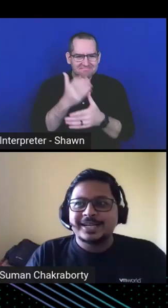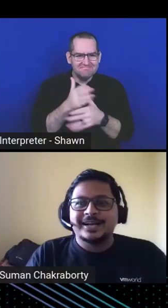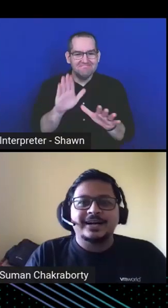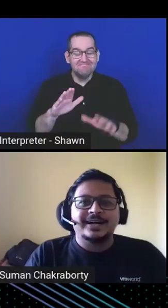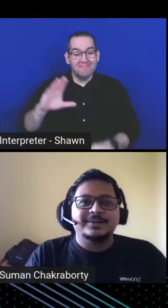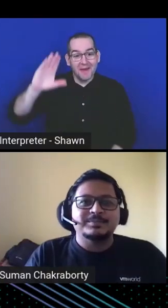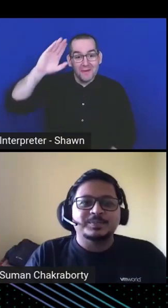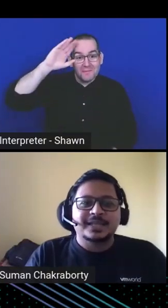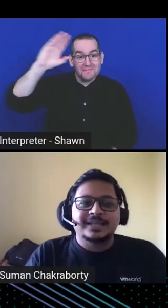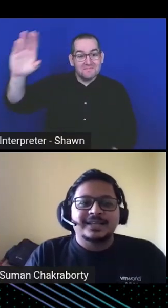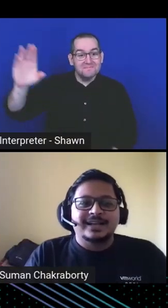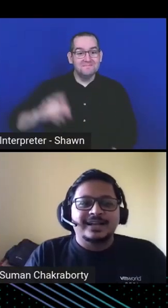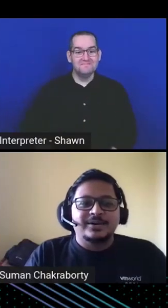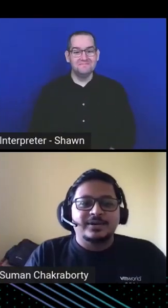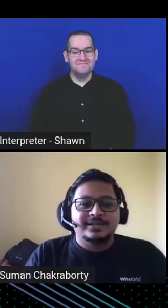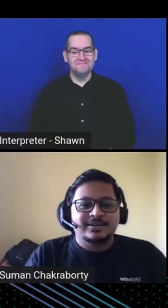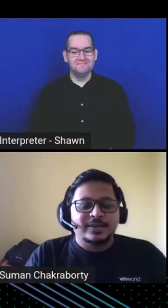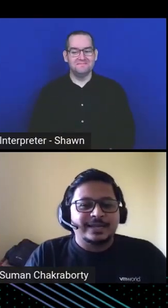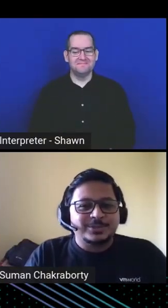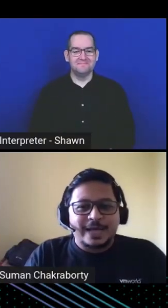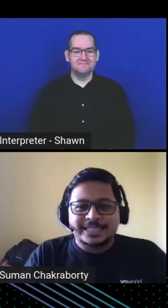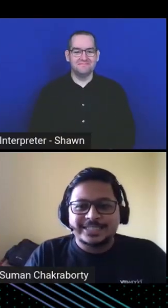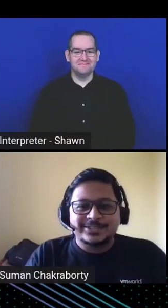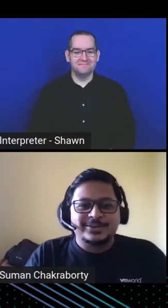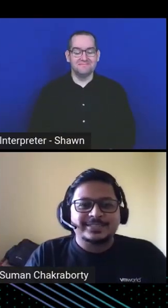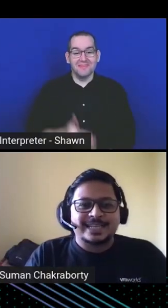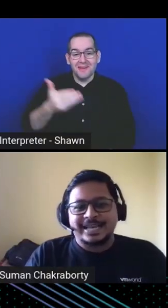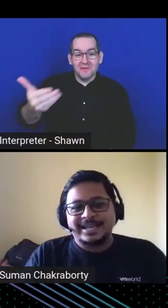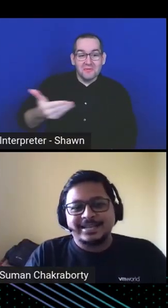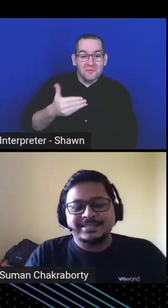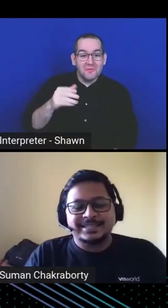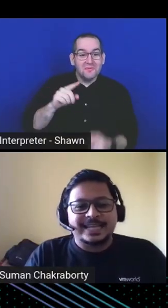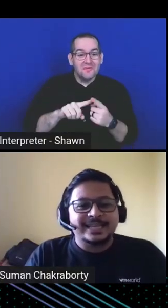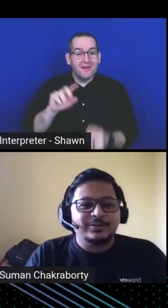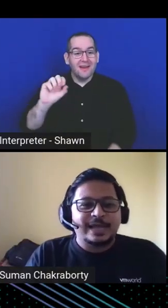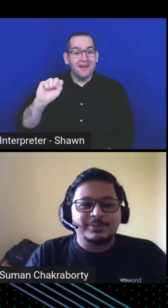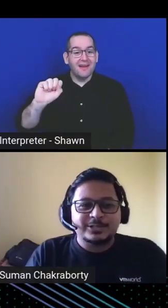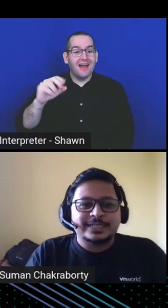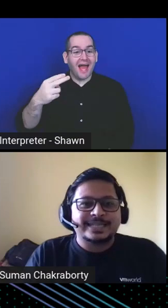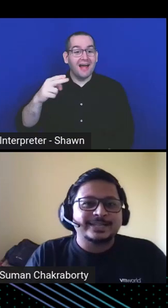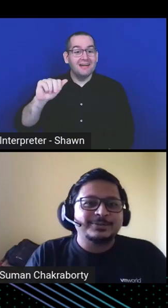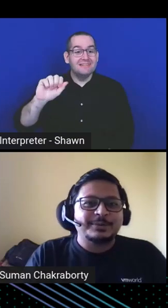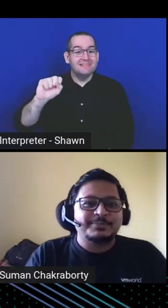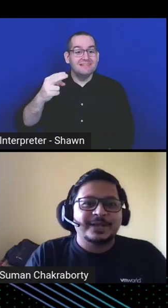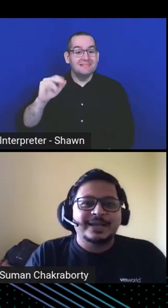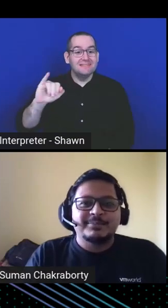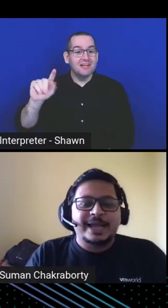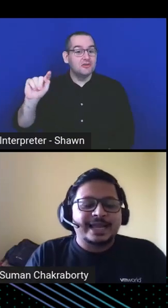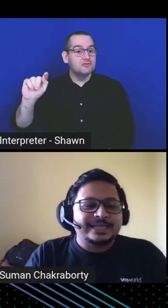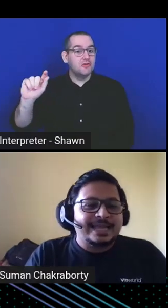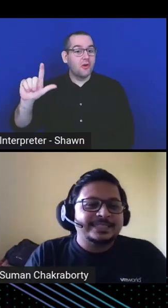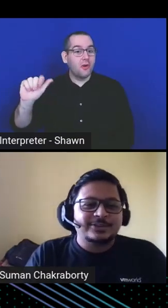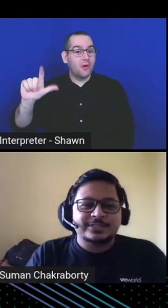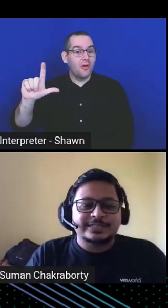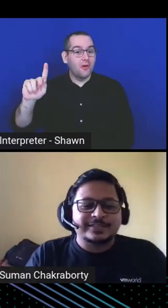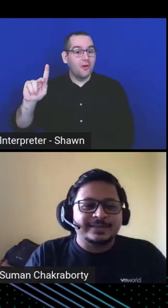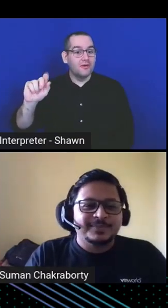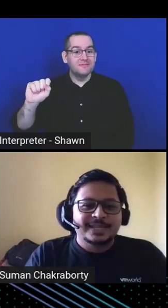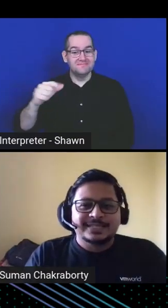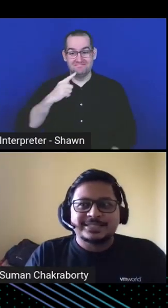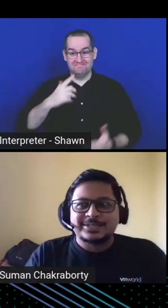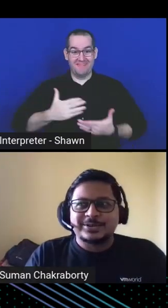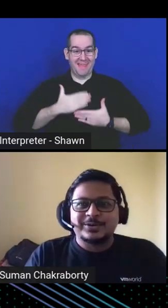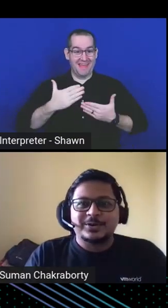Hello, everyone. Uh, Welcome to Hashi Talks. And just like you, I'm also excited to be back at the Hashi Talks